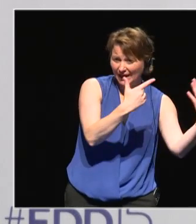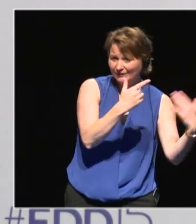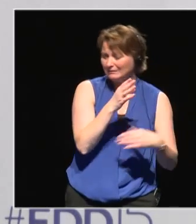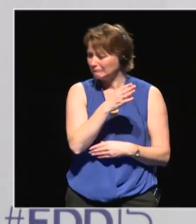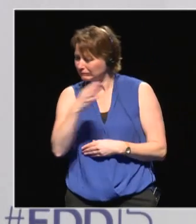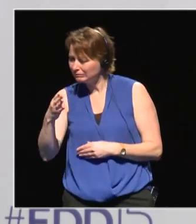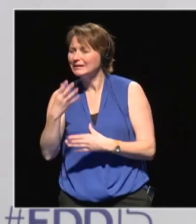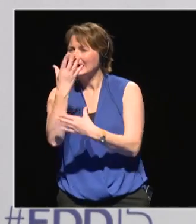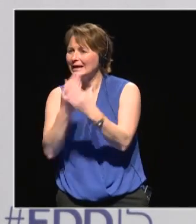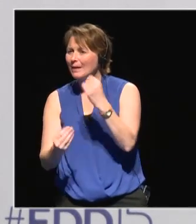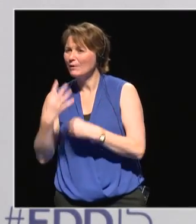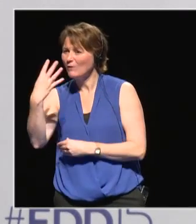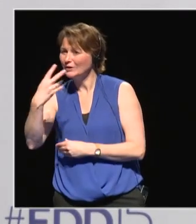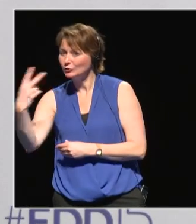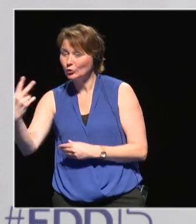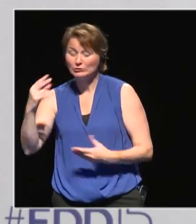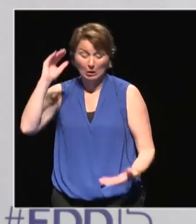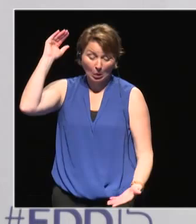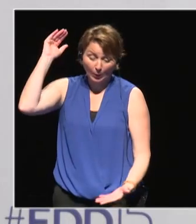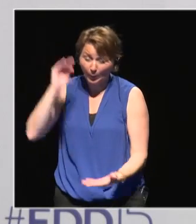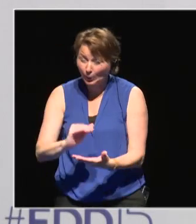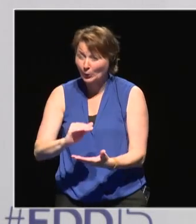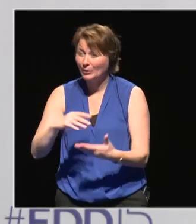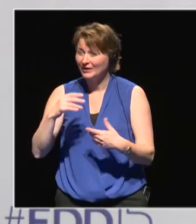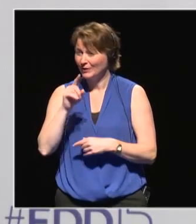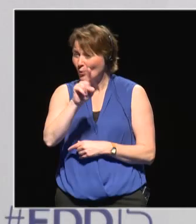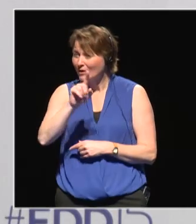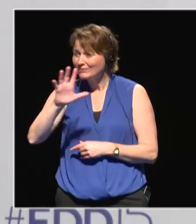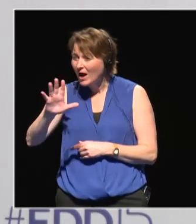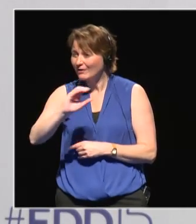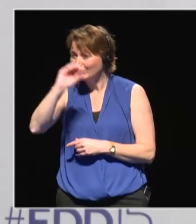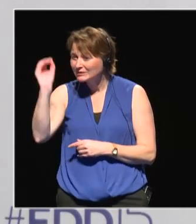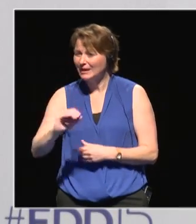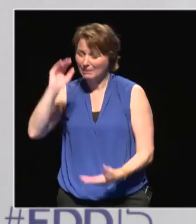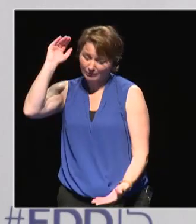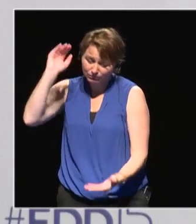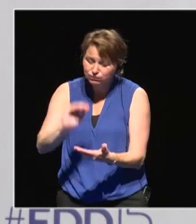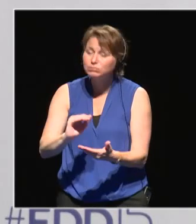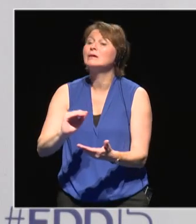in reduction in emissions that needs to be committed if we are to make sure that